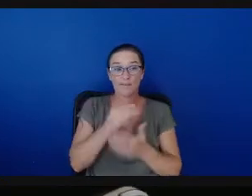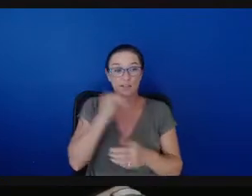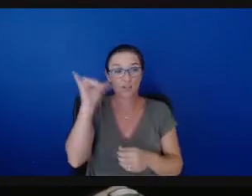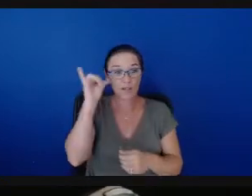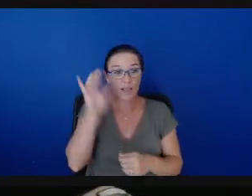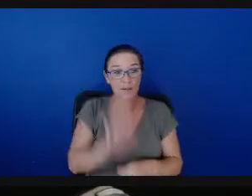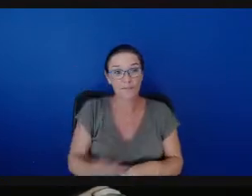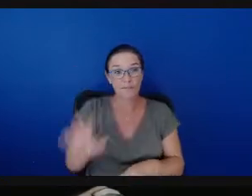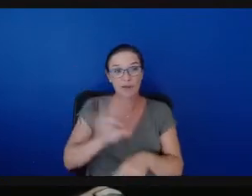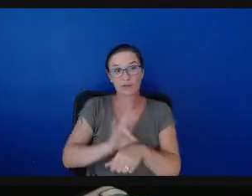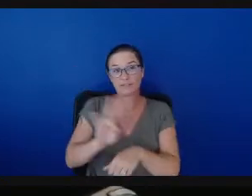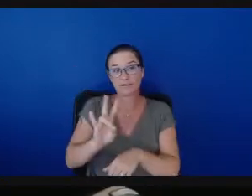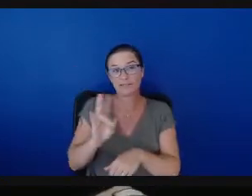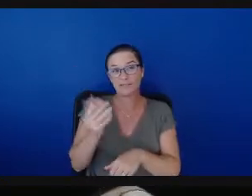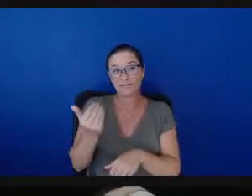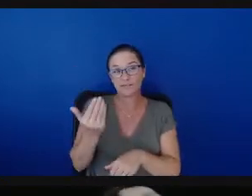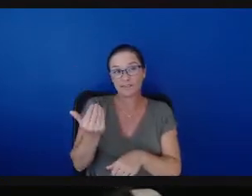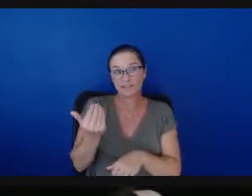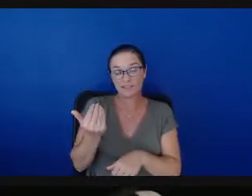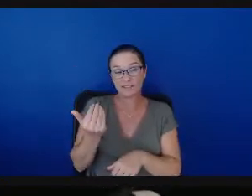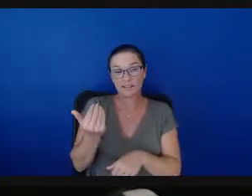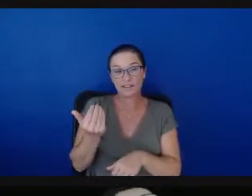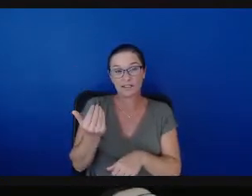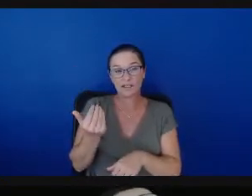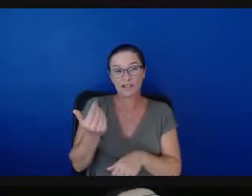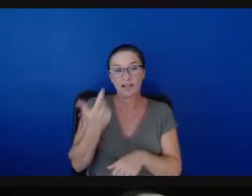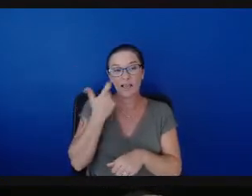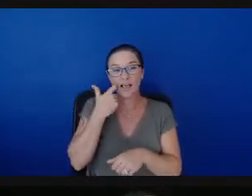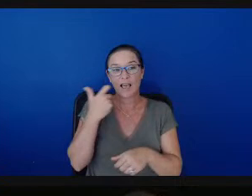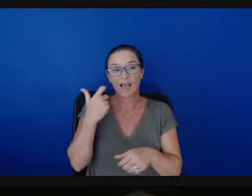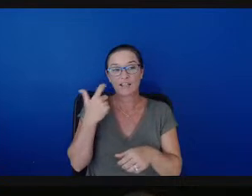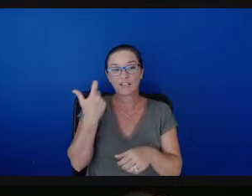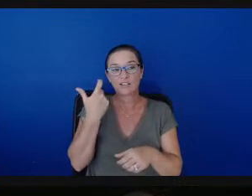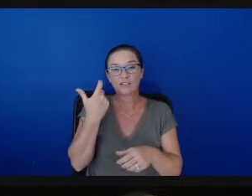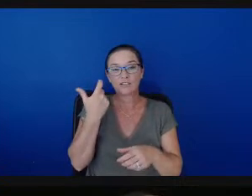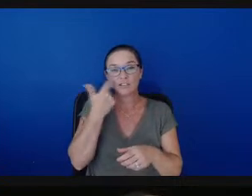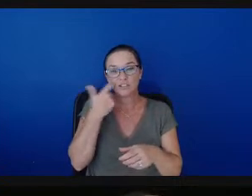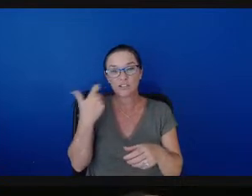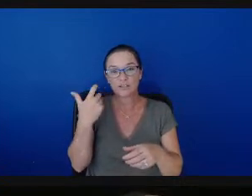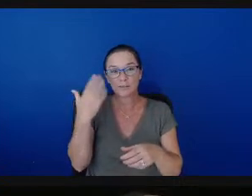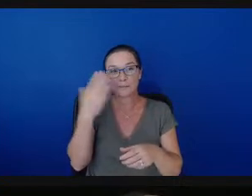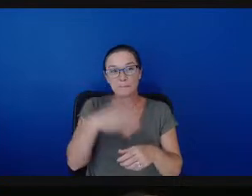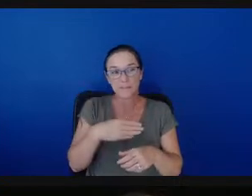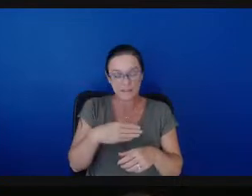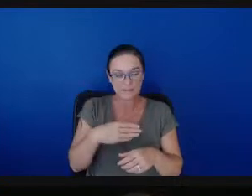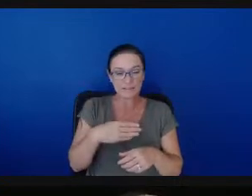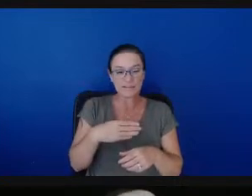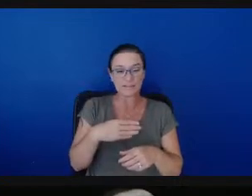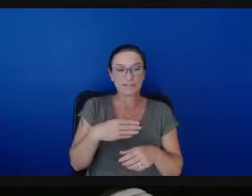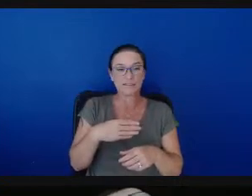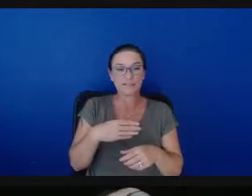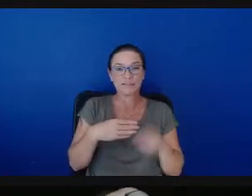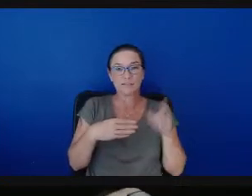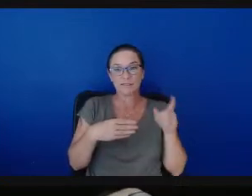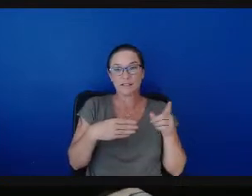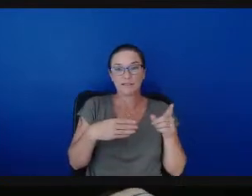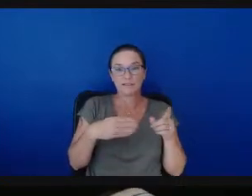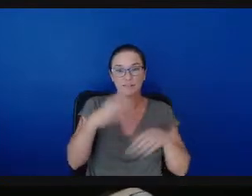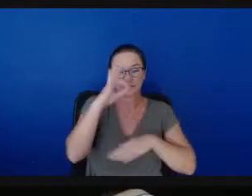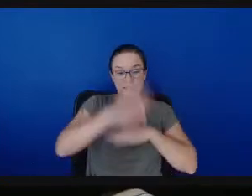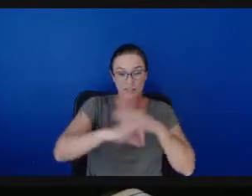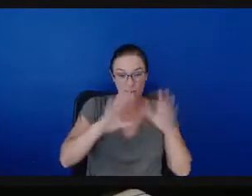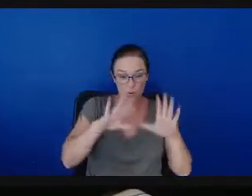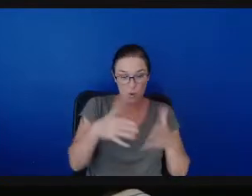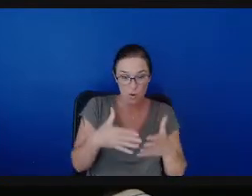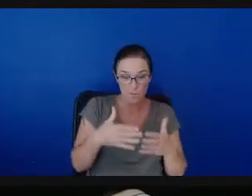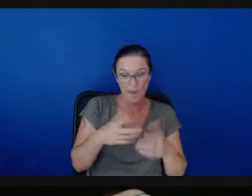around 7:15, and I just missed the sunset crowd, and someone came in 10 minutes after me and got stuck in traffic for like half an hour. So